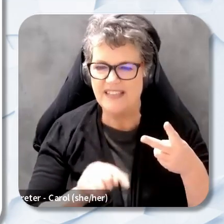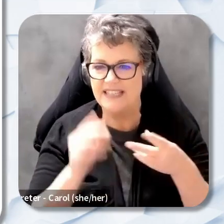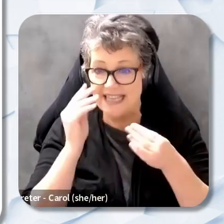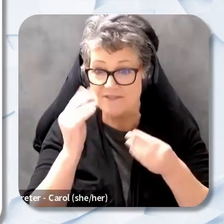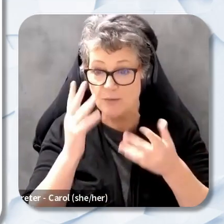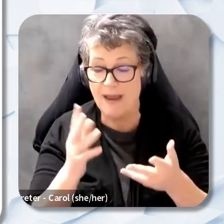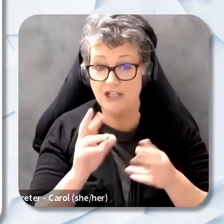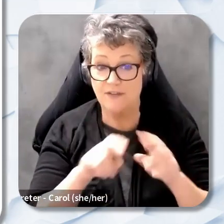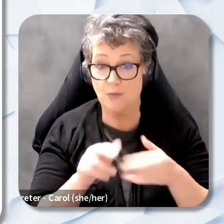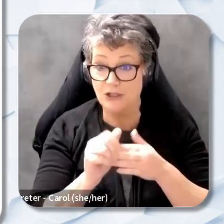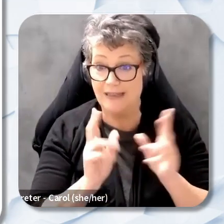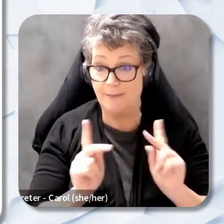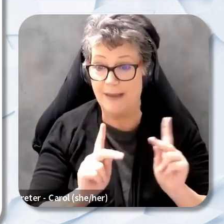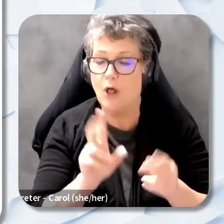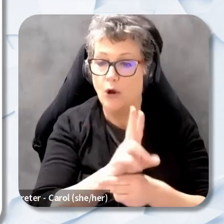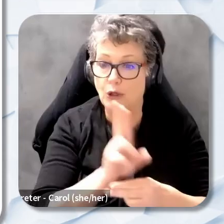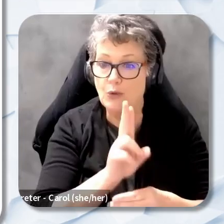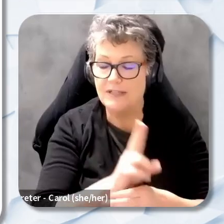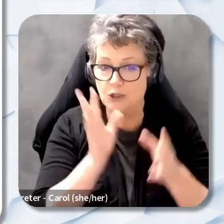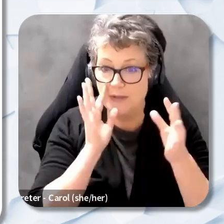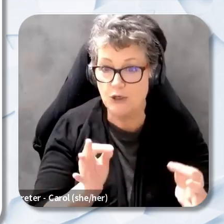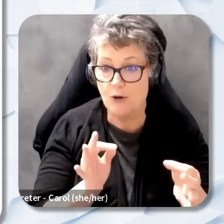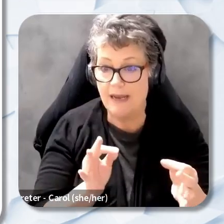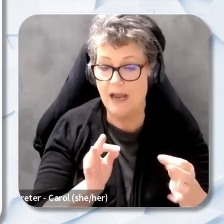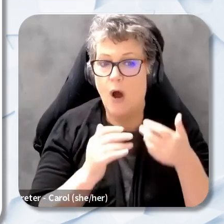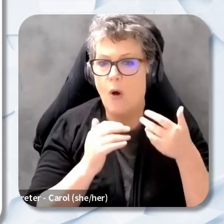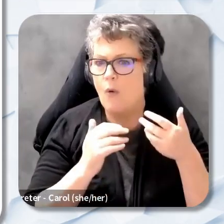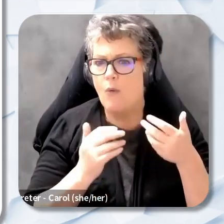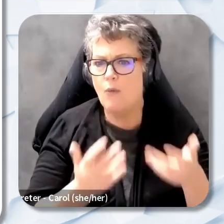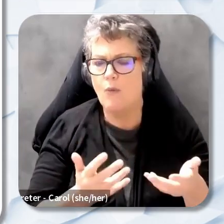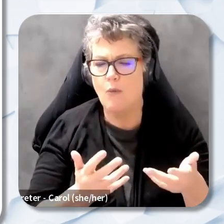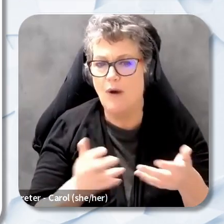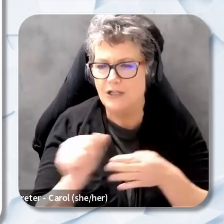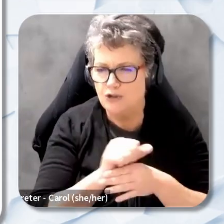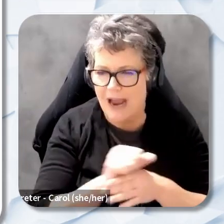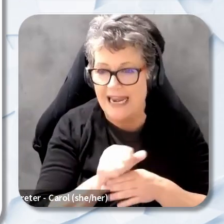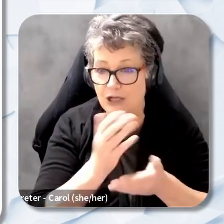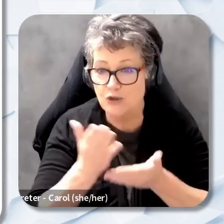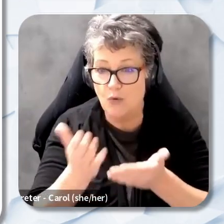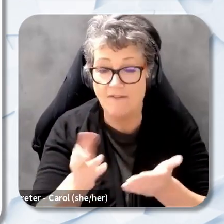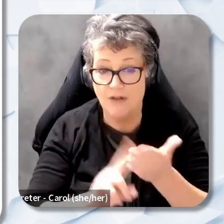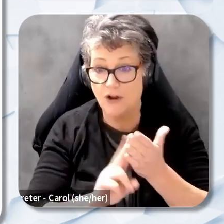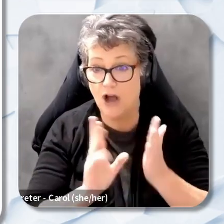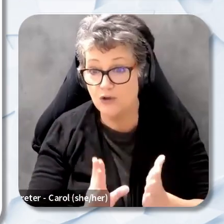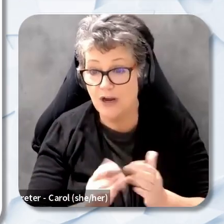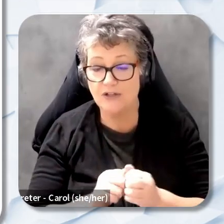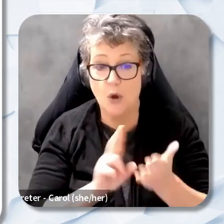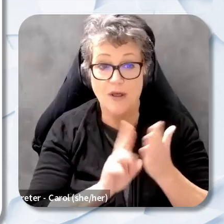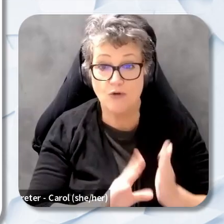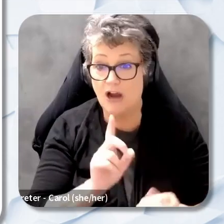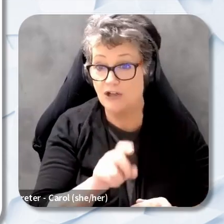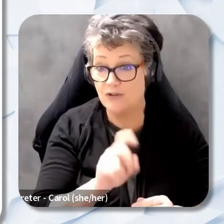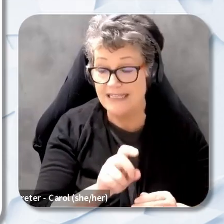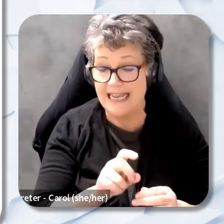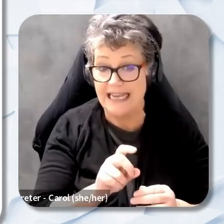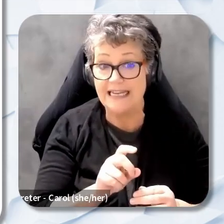information that the regional leads are using to determine like what what trainings to offer contractors, what contractors need to help